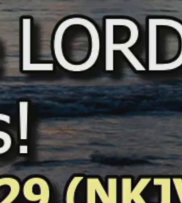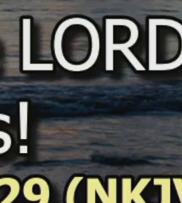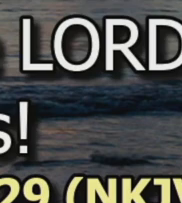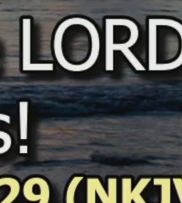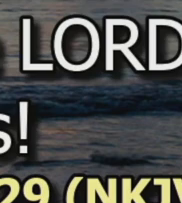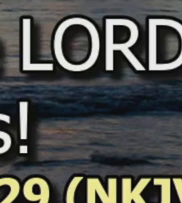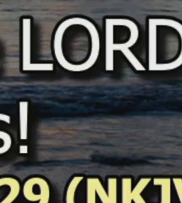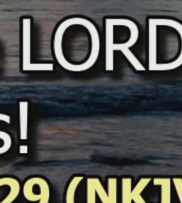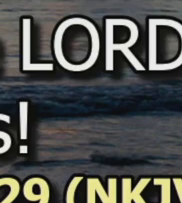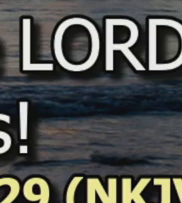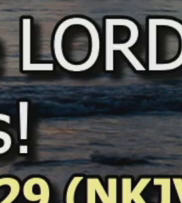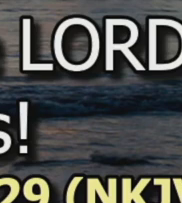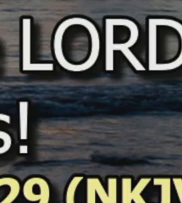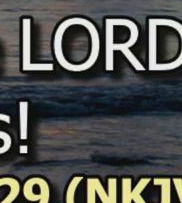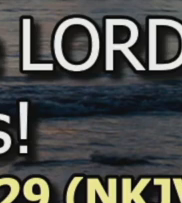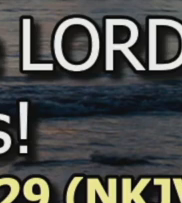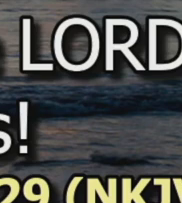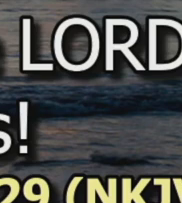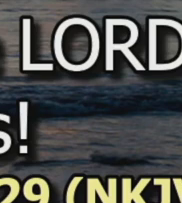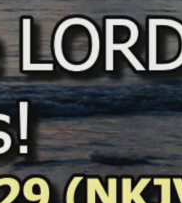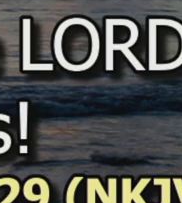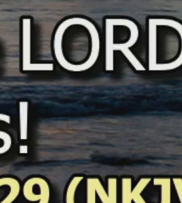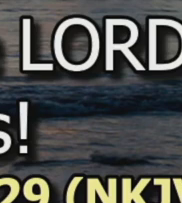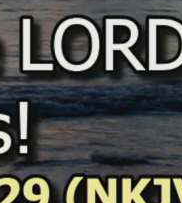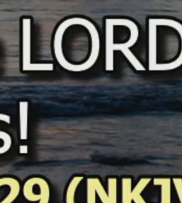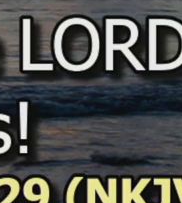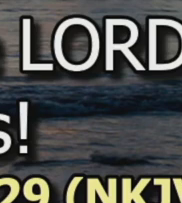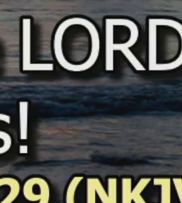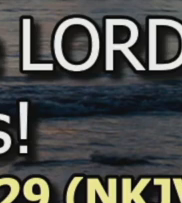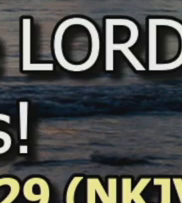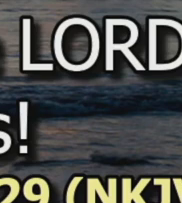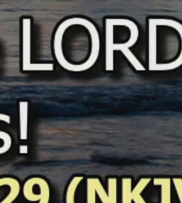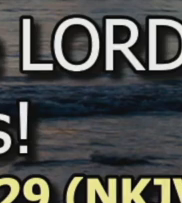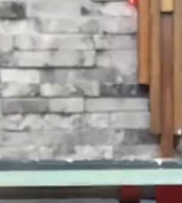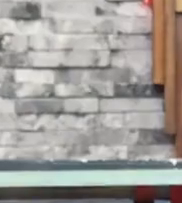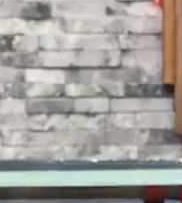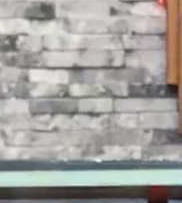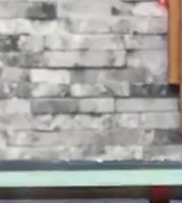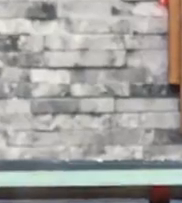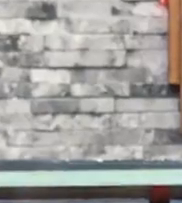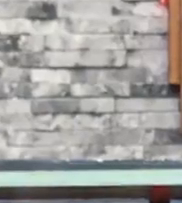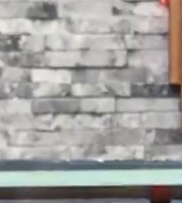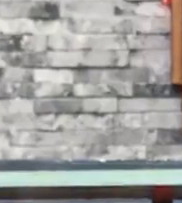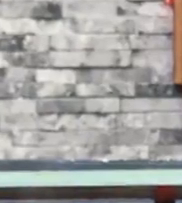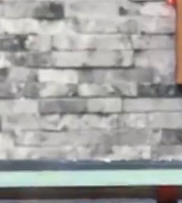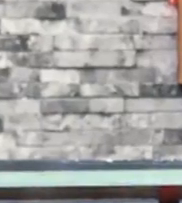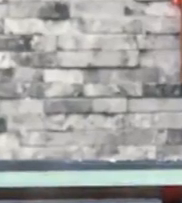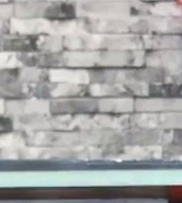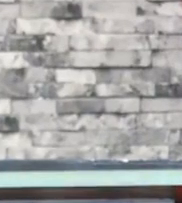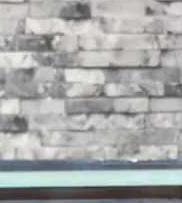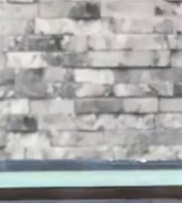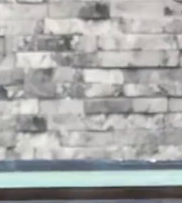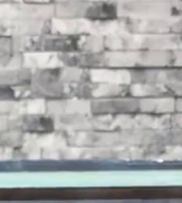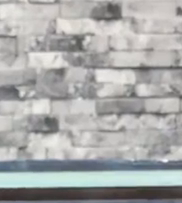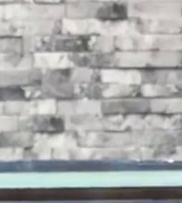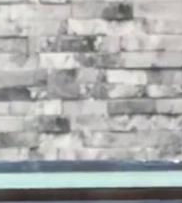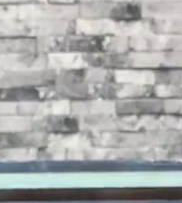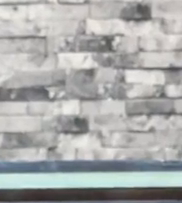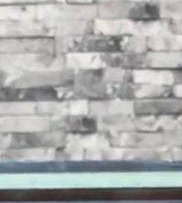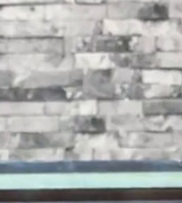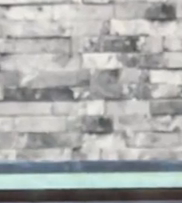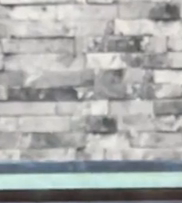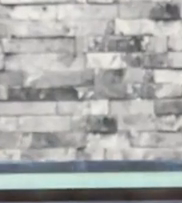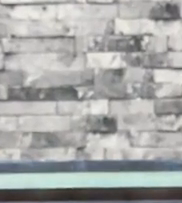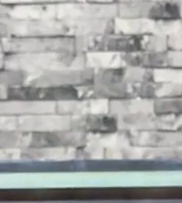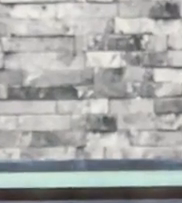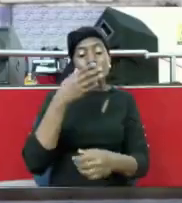upon what I've introduced. Tunapoweka msingi kwa kile ambacho nimeitanguliza. This church. Kwamba hili kanisa. The month of June. Mwezi wa Juni.